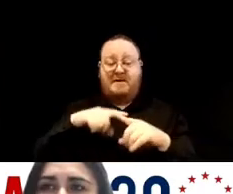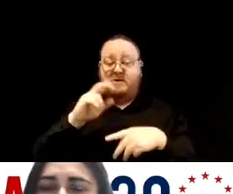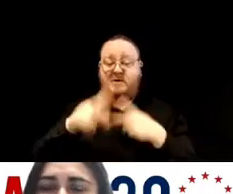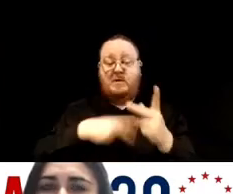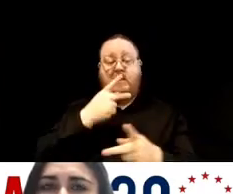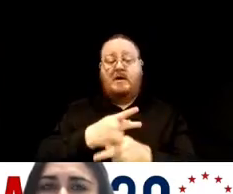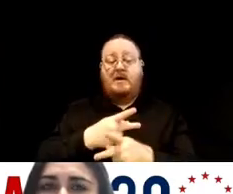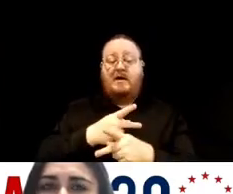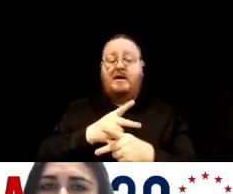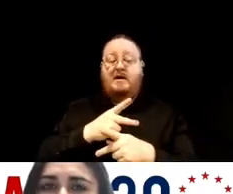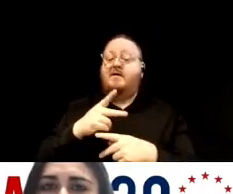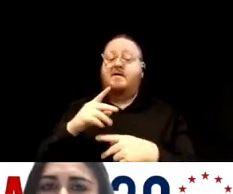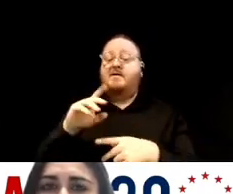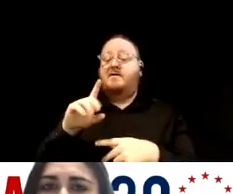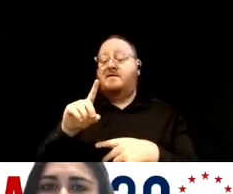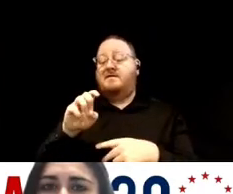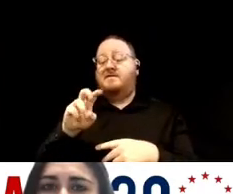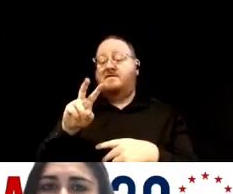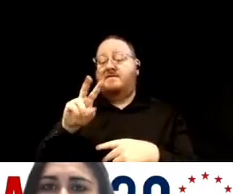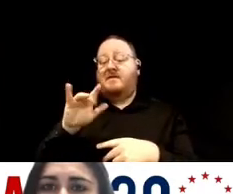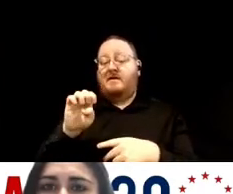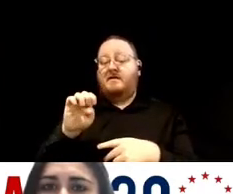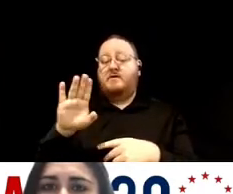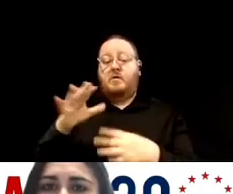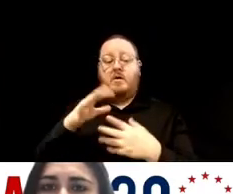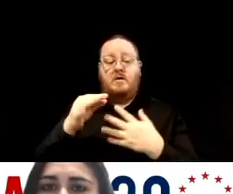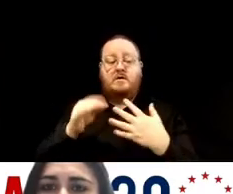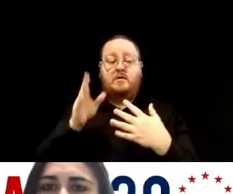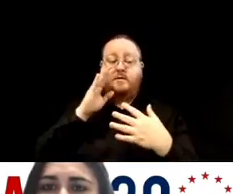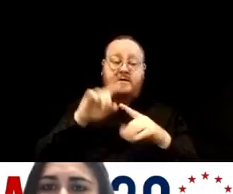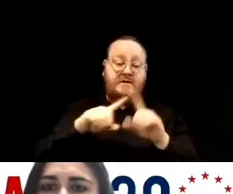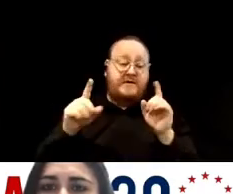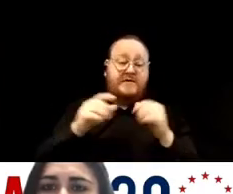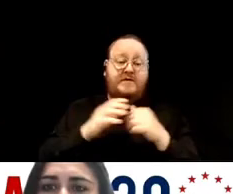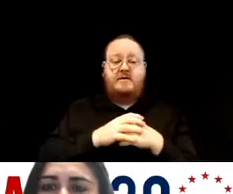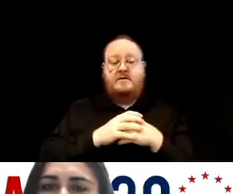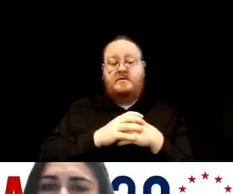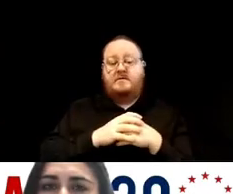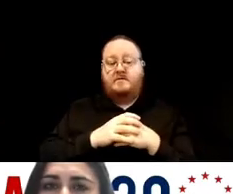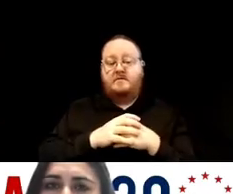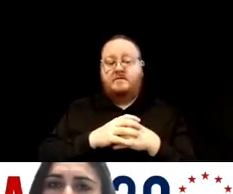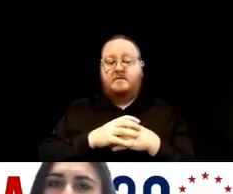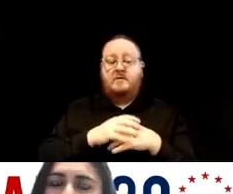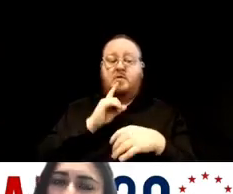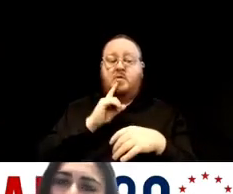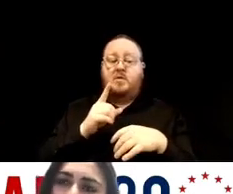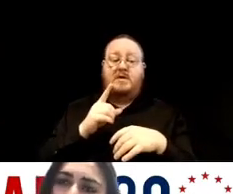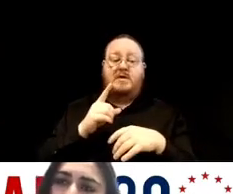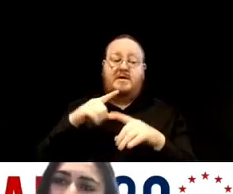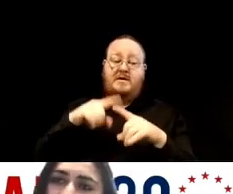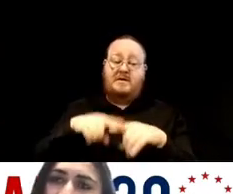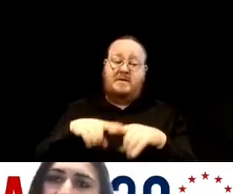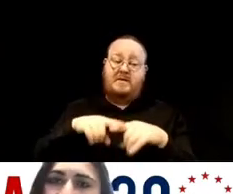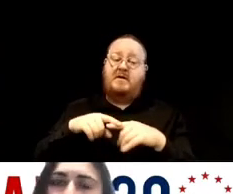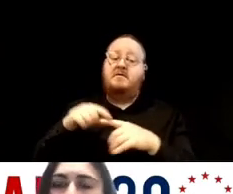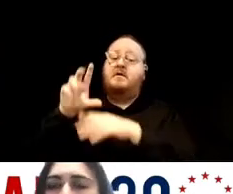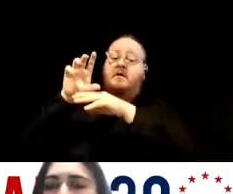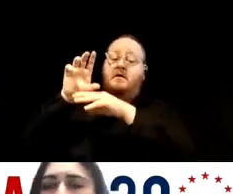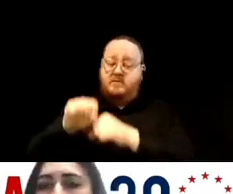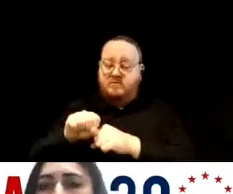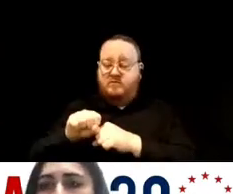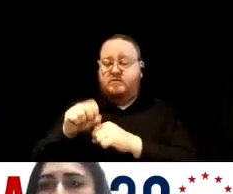may see something different. Your options might be different. And it's really a matter of getting used to using that